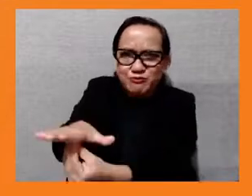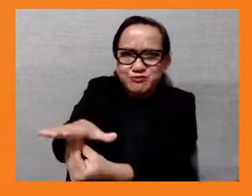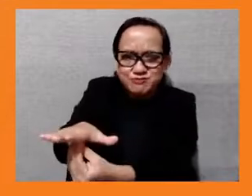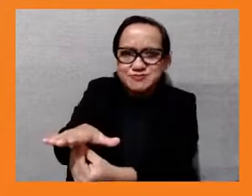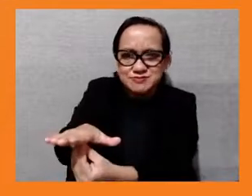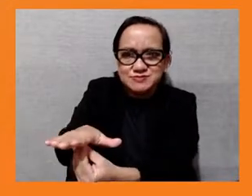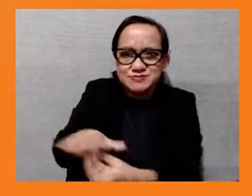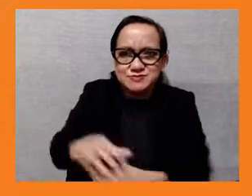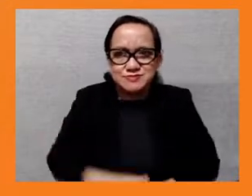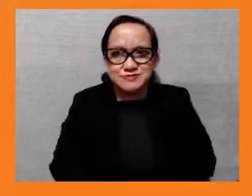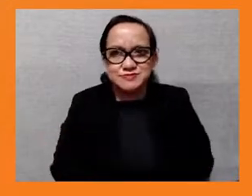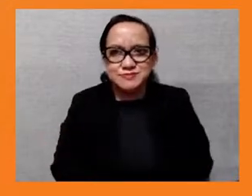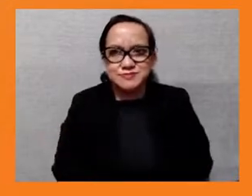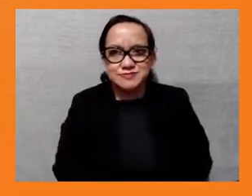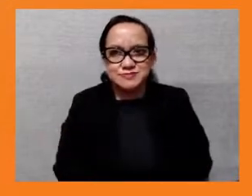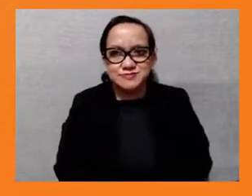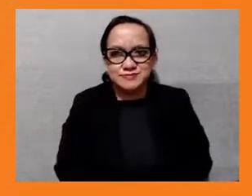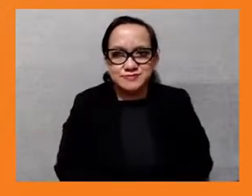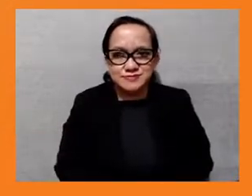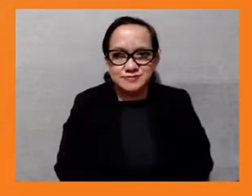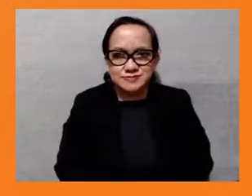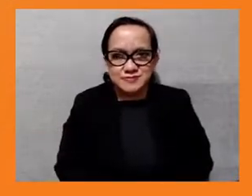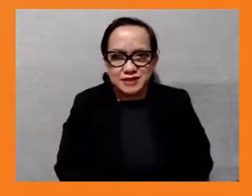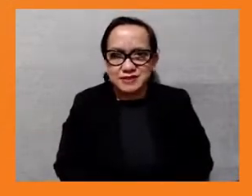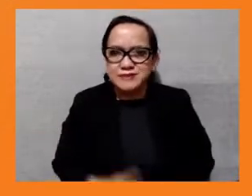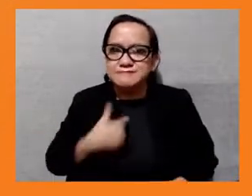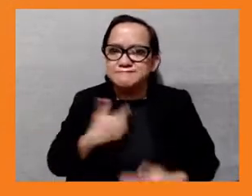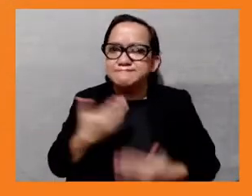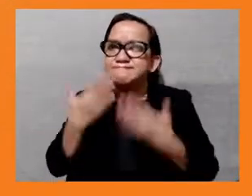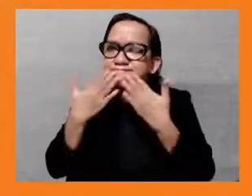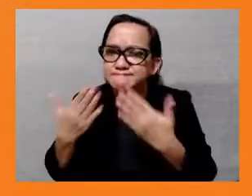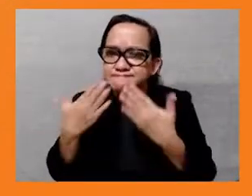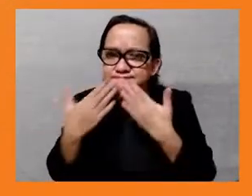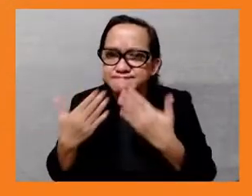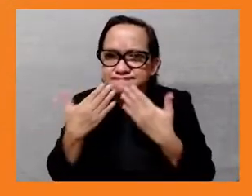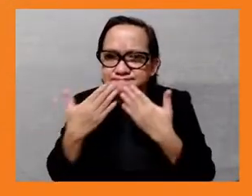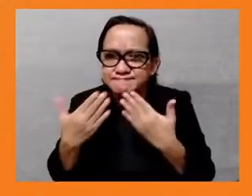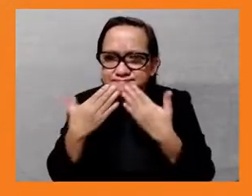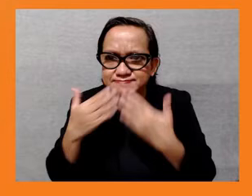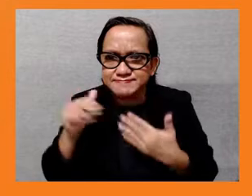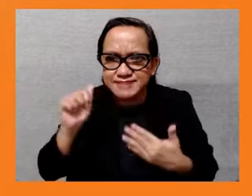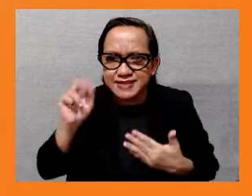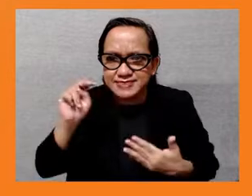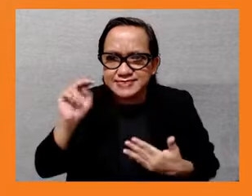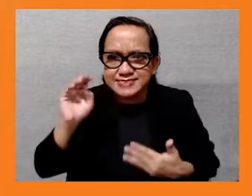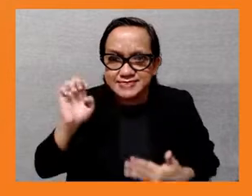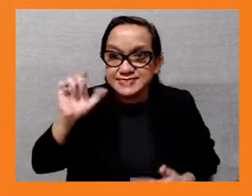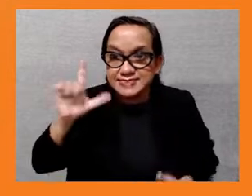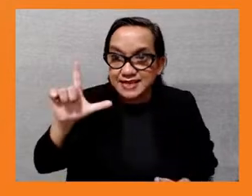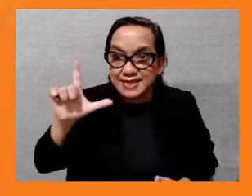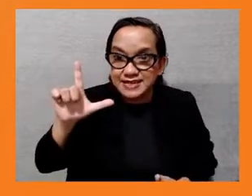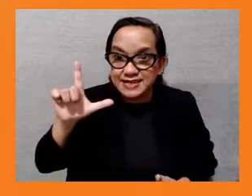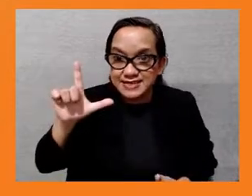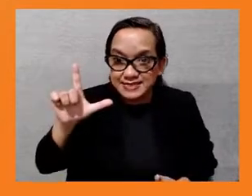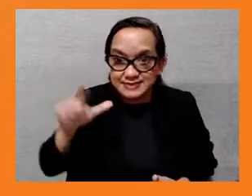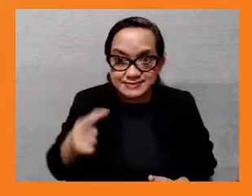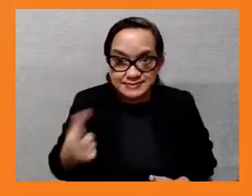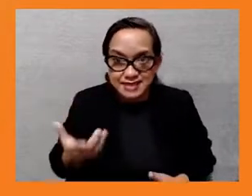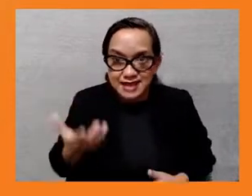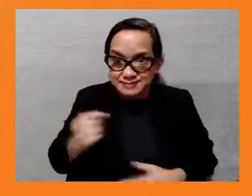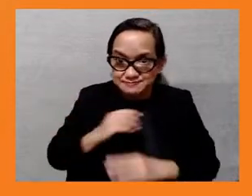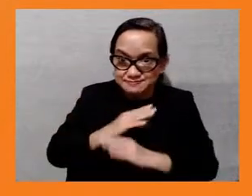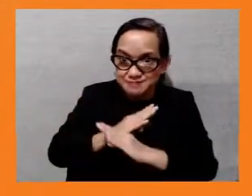importance of the policy, in essence, it is meant to protect the environment and project-affected people's lives